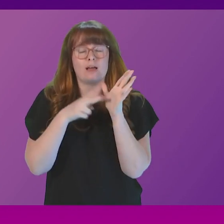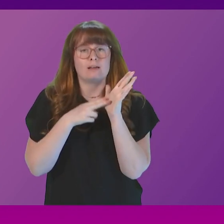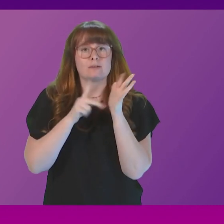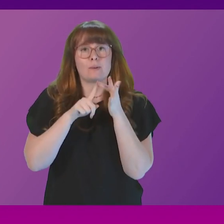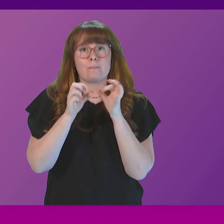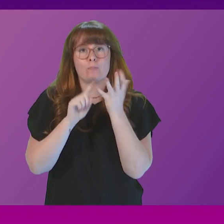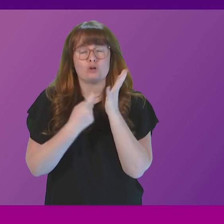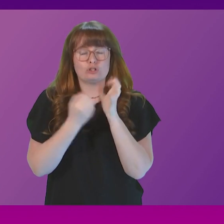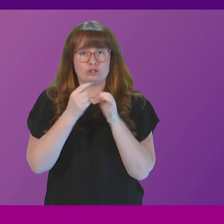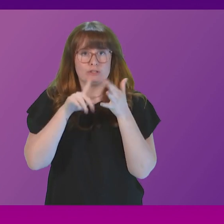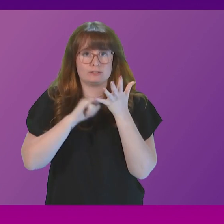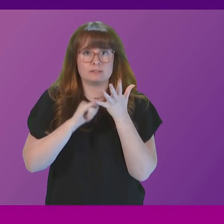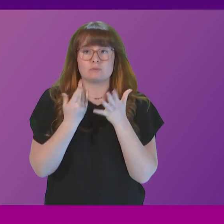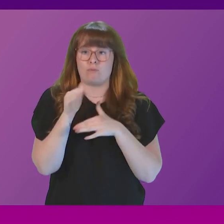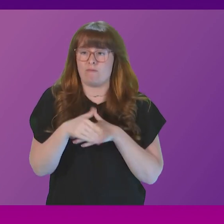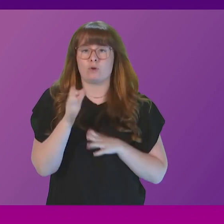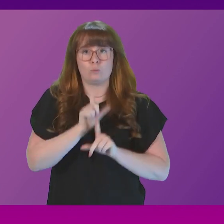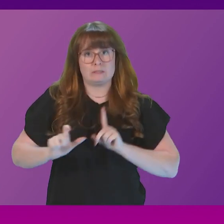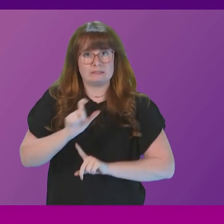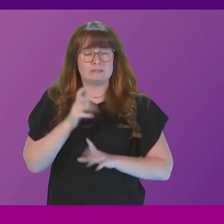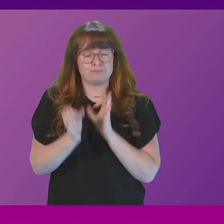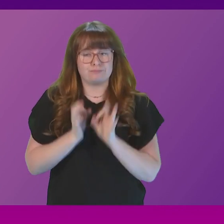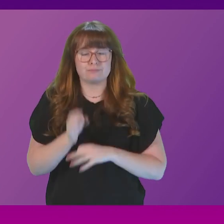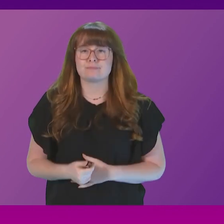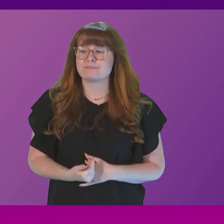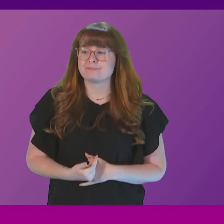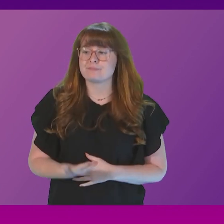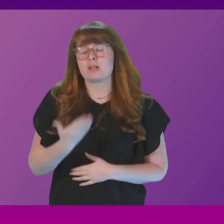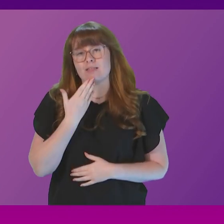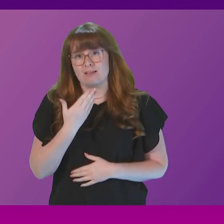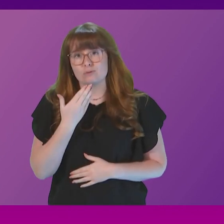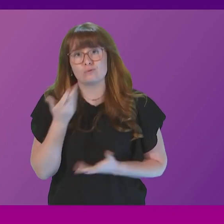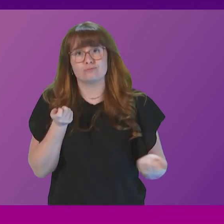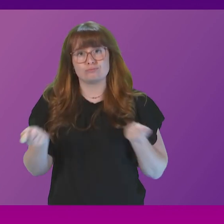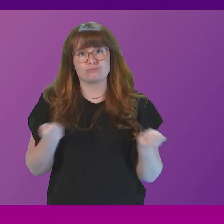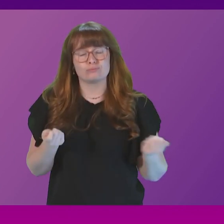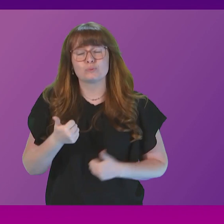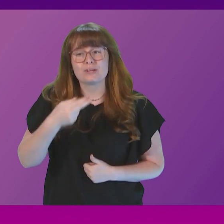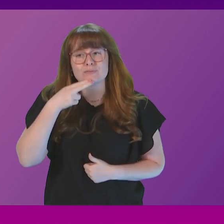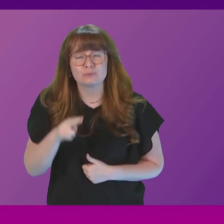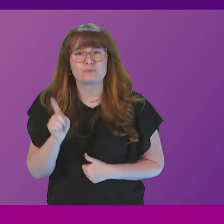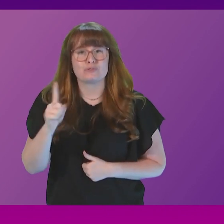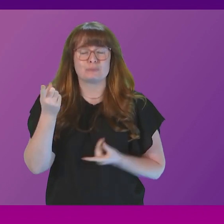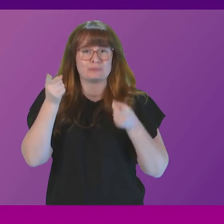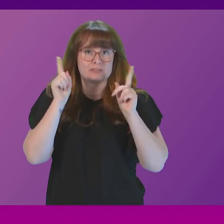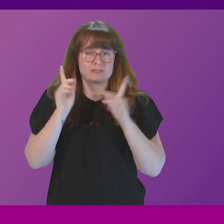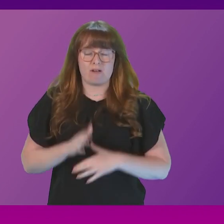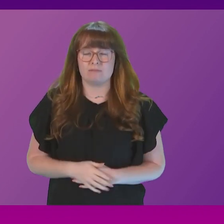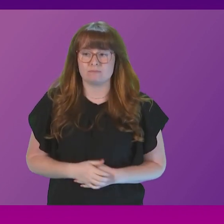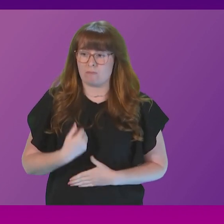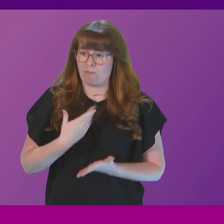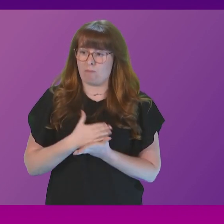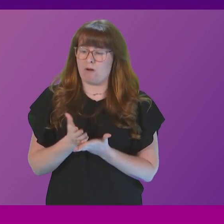Committee, to lead with the next questions on community. Ali-Anne. Thanks, Convener, and good afternoon, First Minister. As part of our